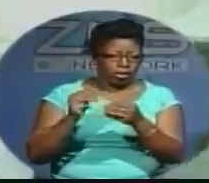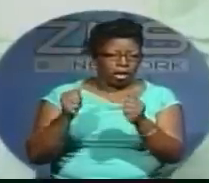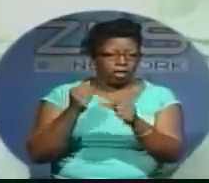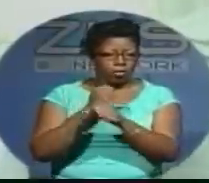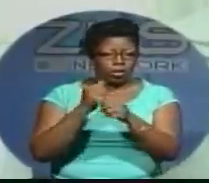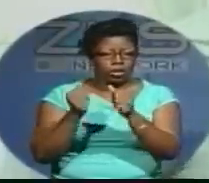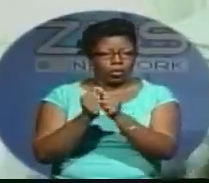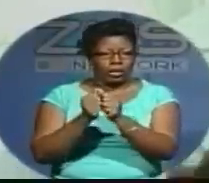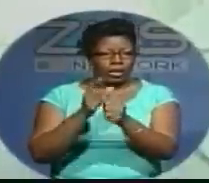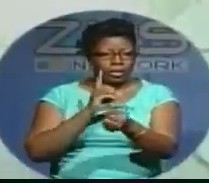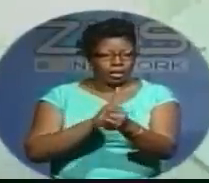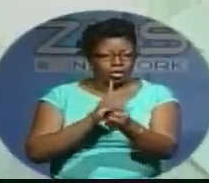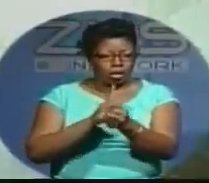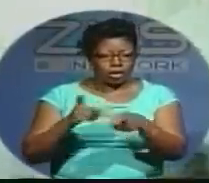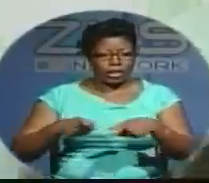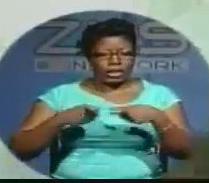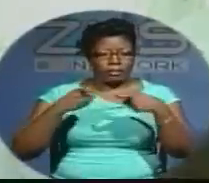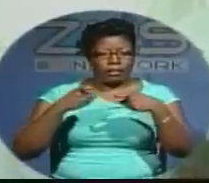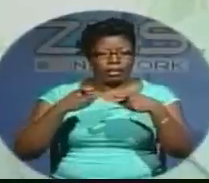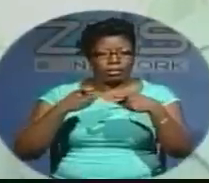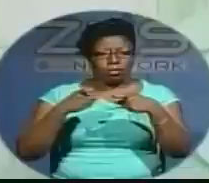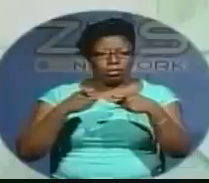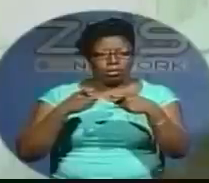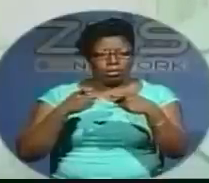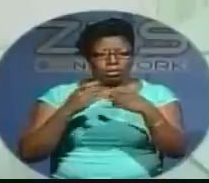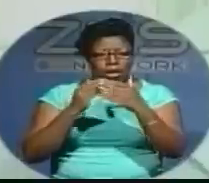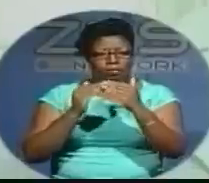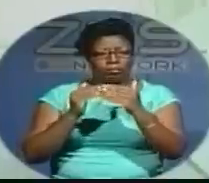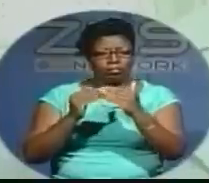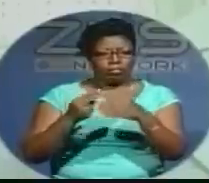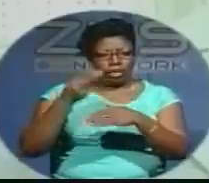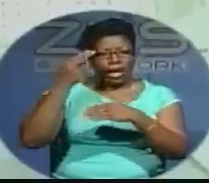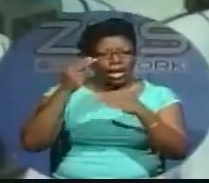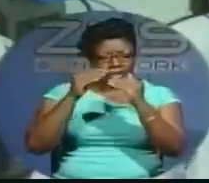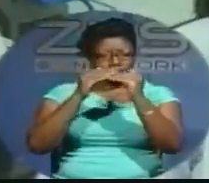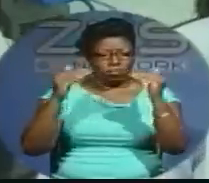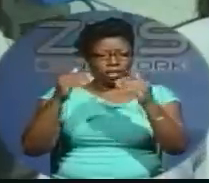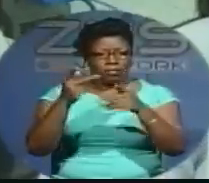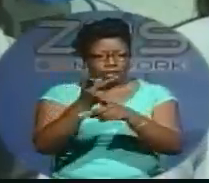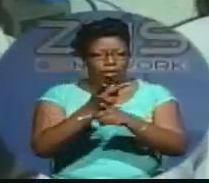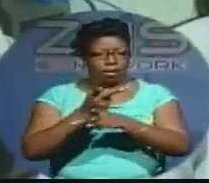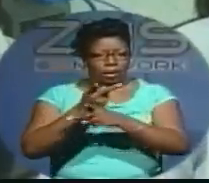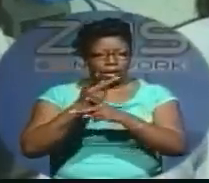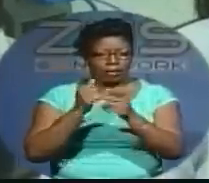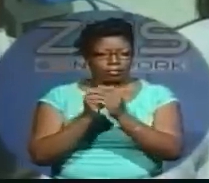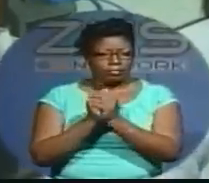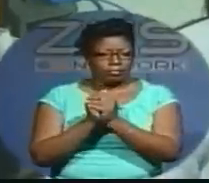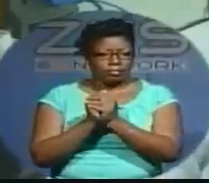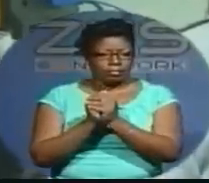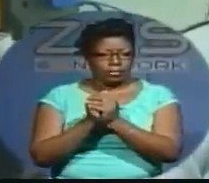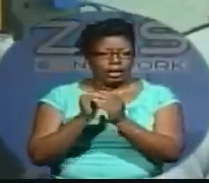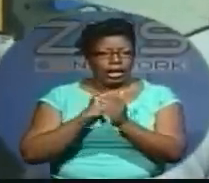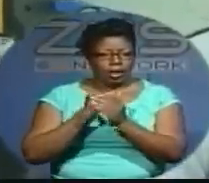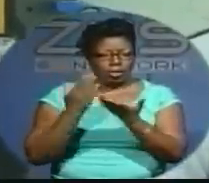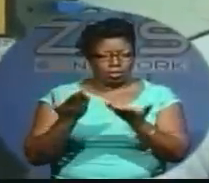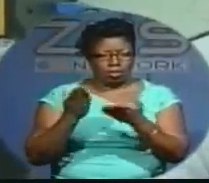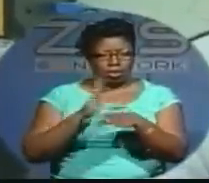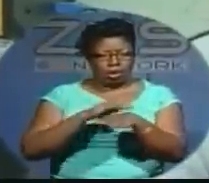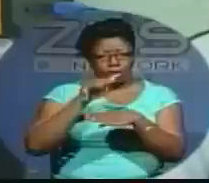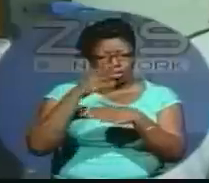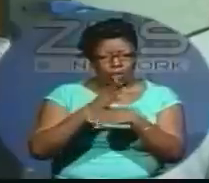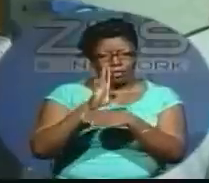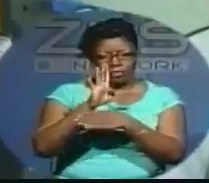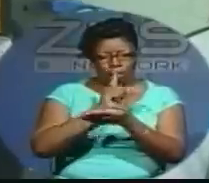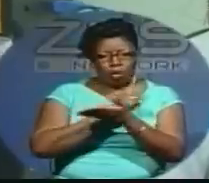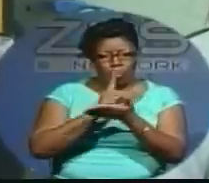providing top care, individualized patient care. I've been on the job for 4 weeks now, and